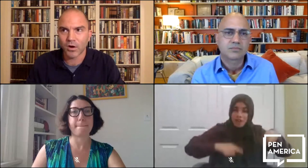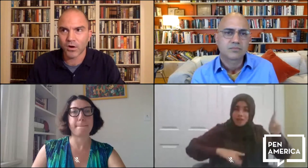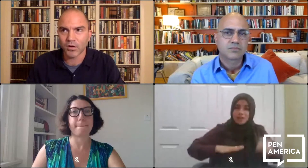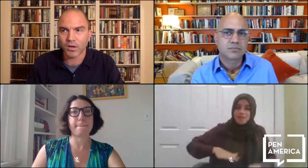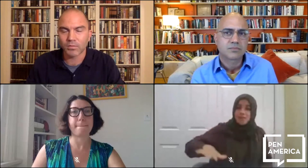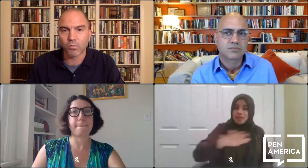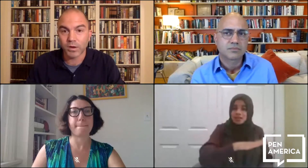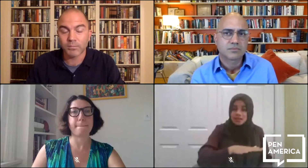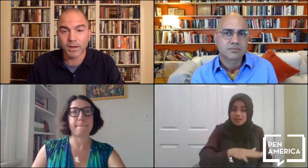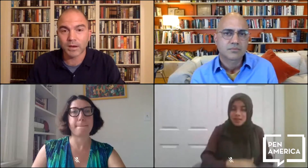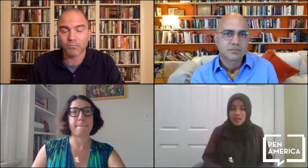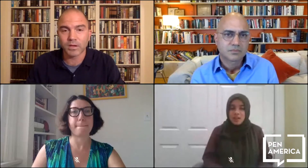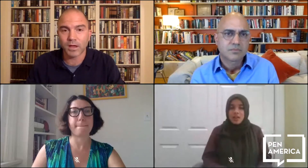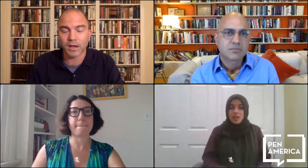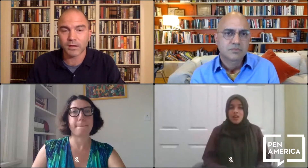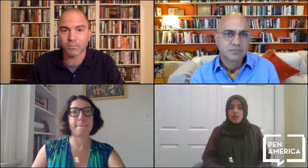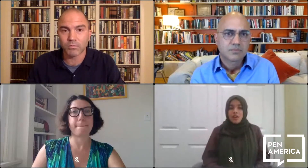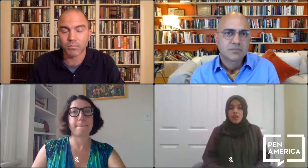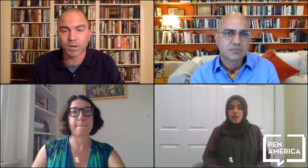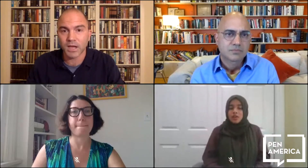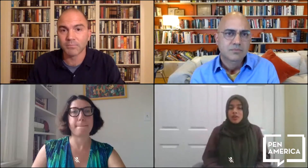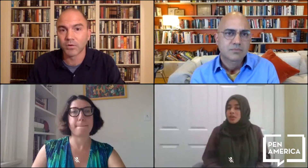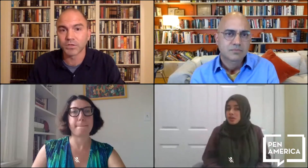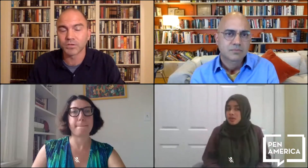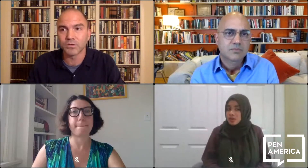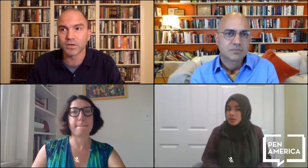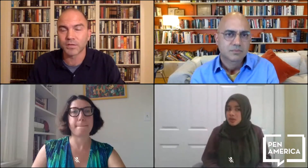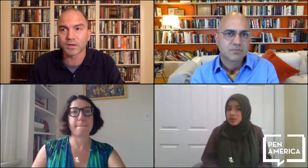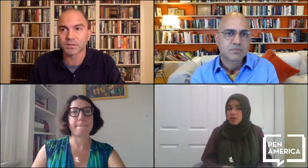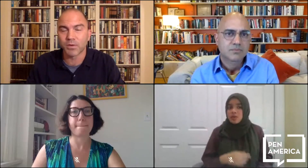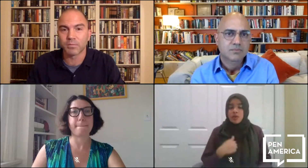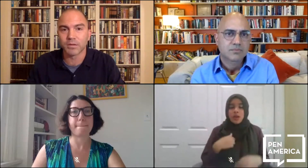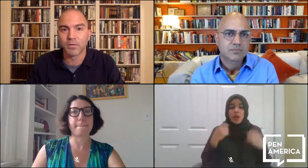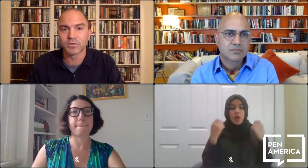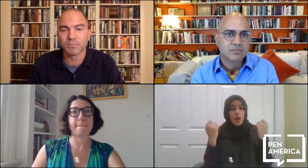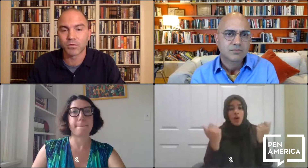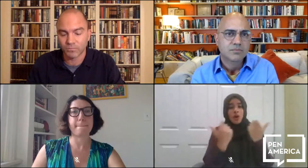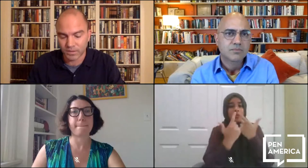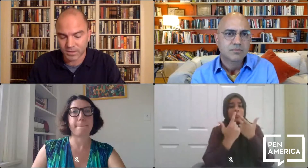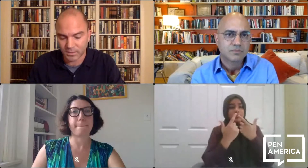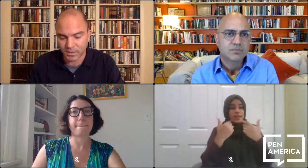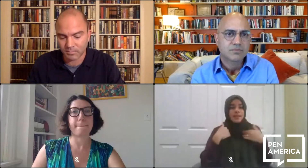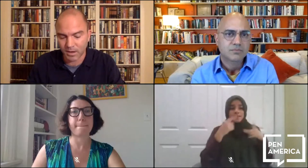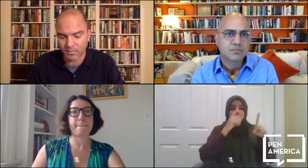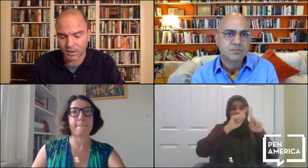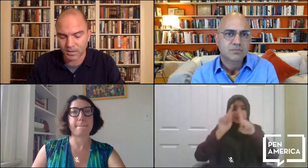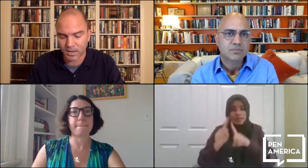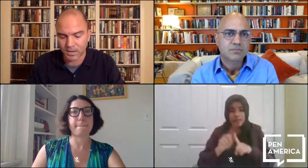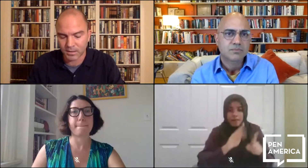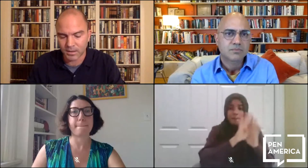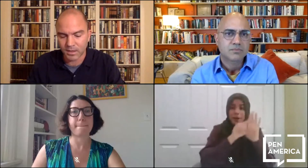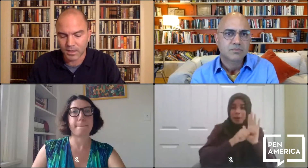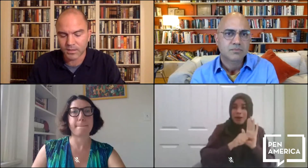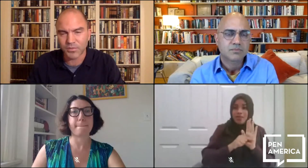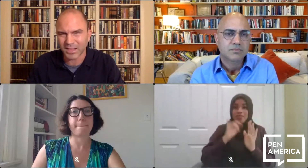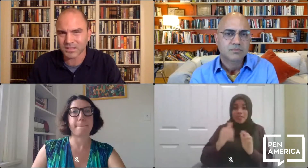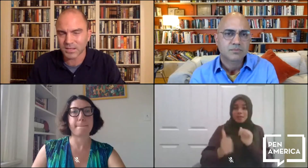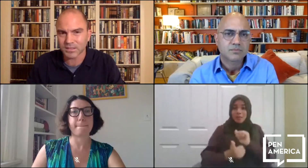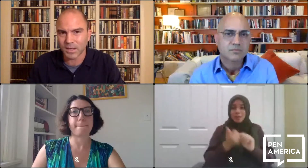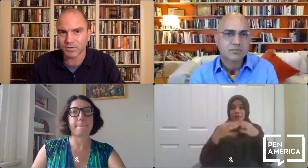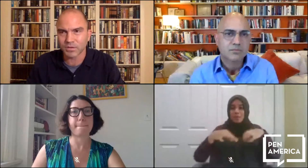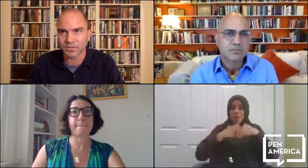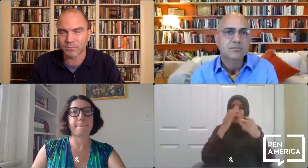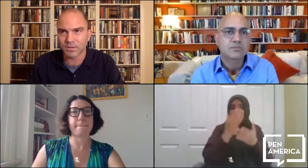there are Whitman, I contain multitudes, I think is probably the most important phrase I can think about American identity, that's